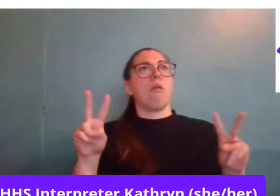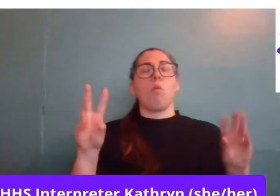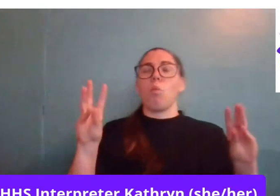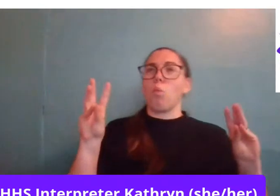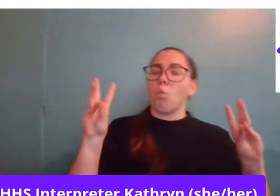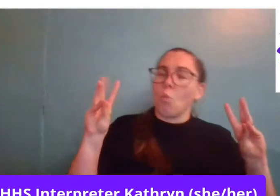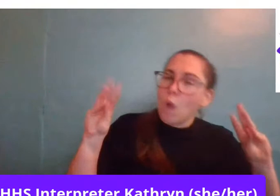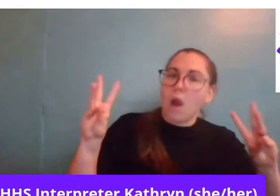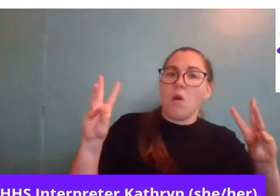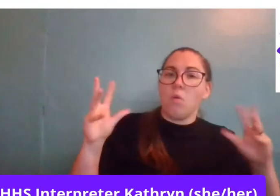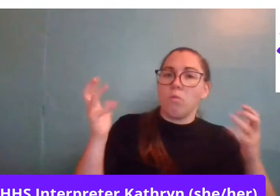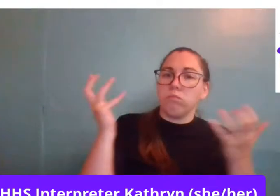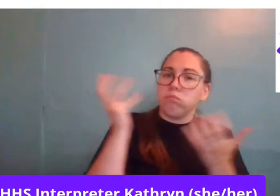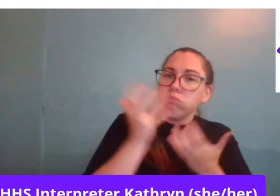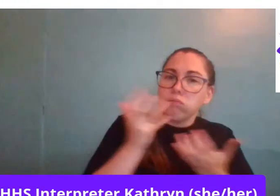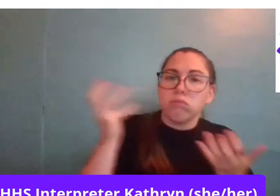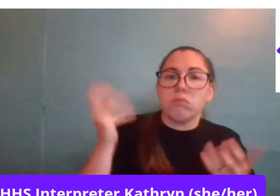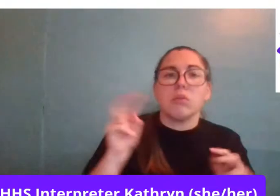Wow. wow,